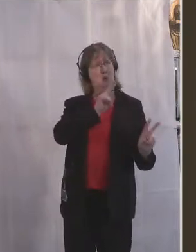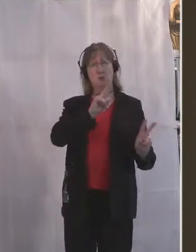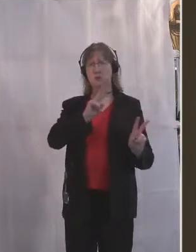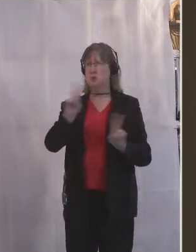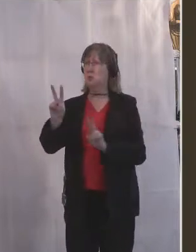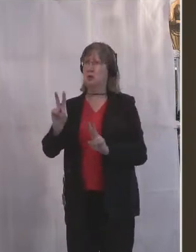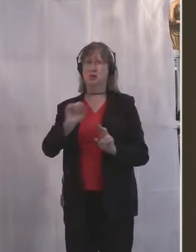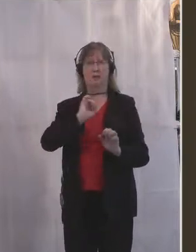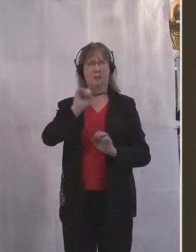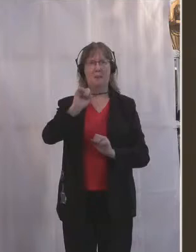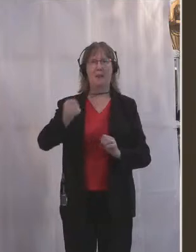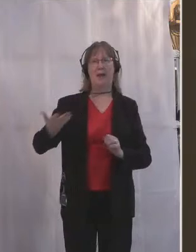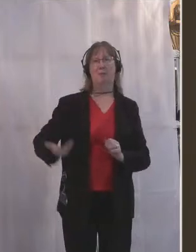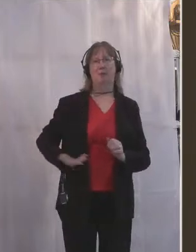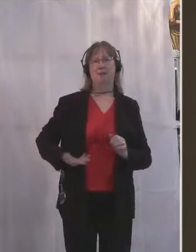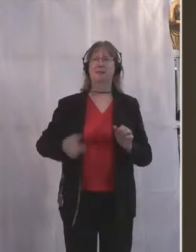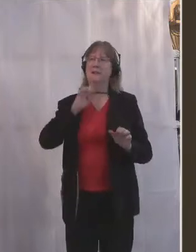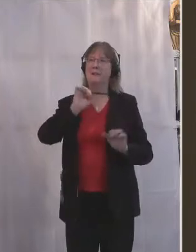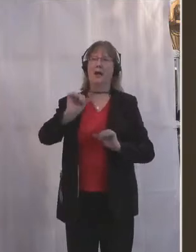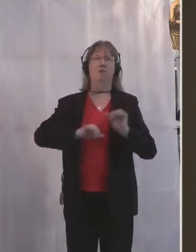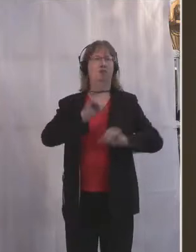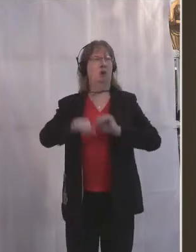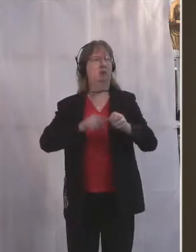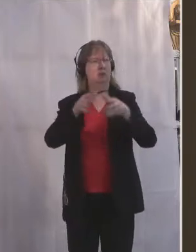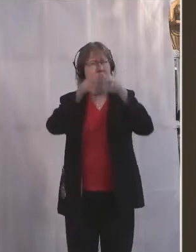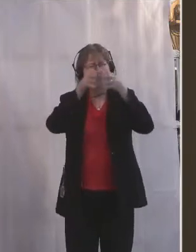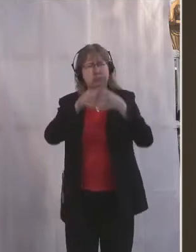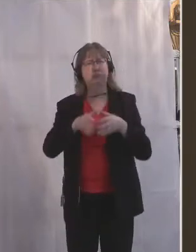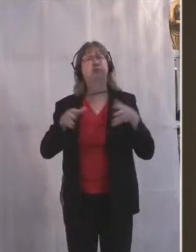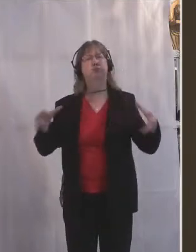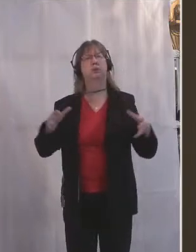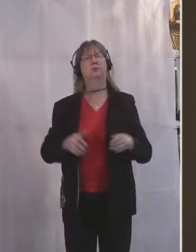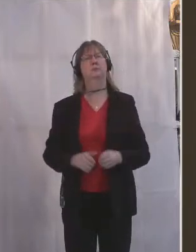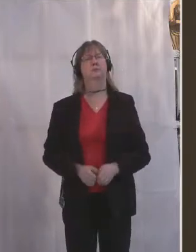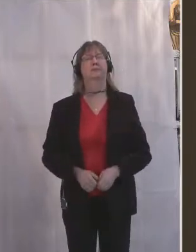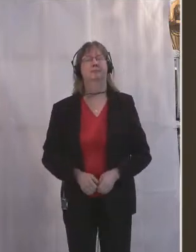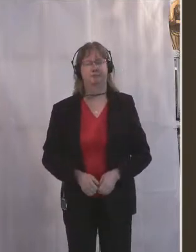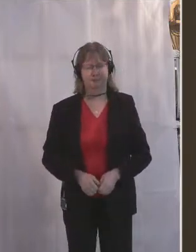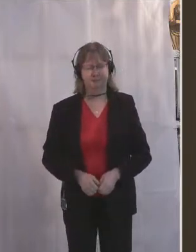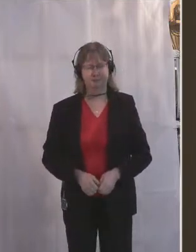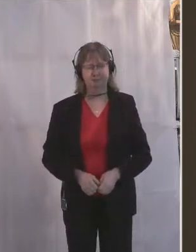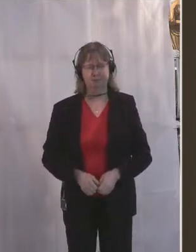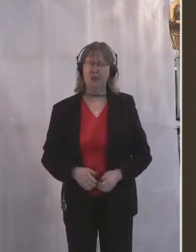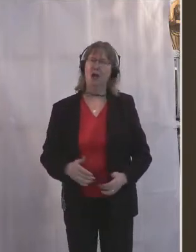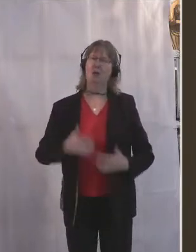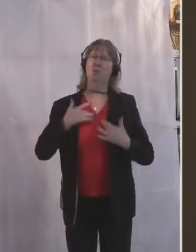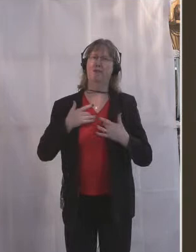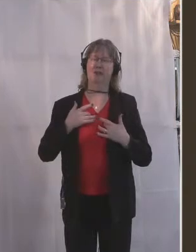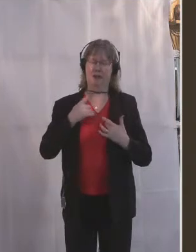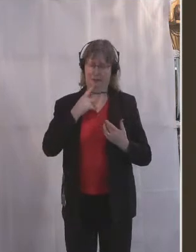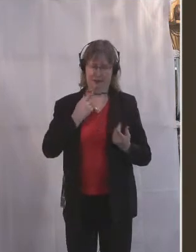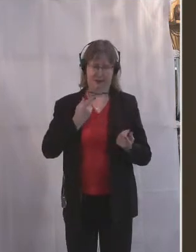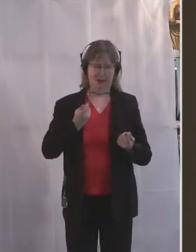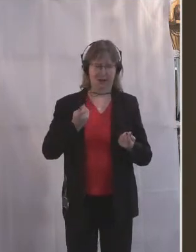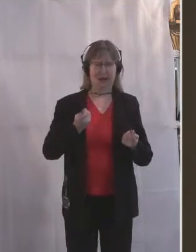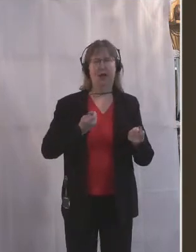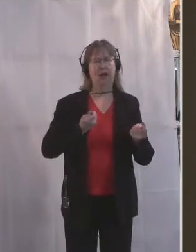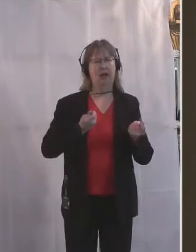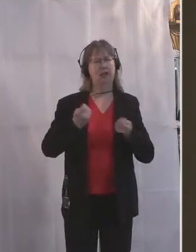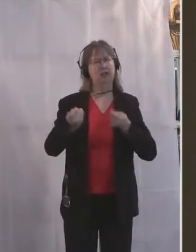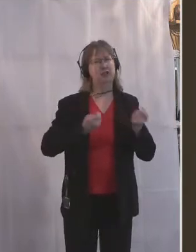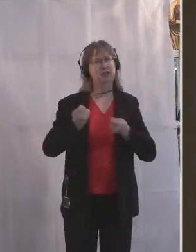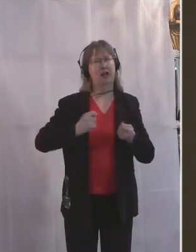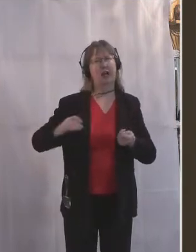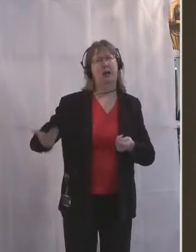UK's innovation process. And then my greatest joy is probably chairing the LEP, or as we now